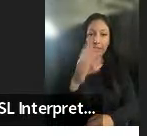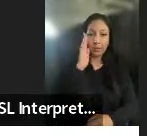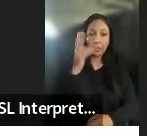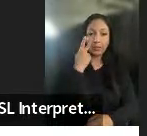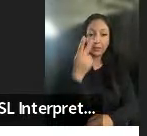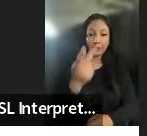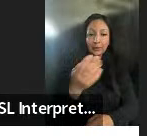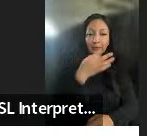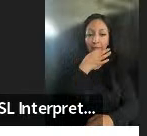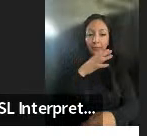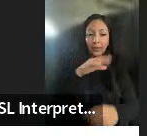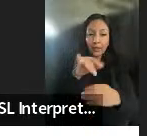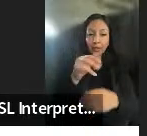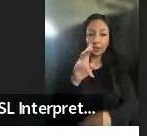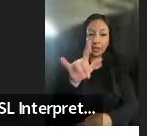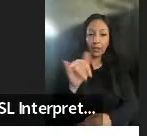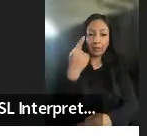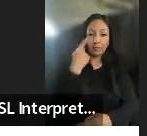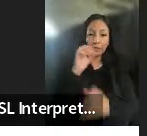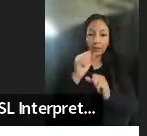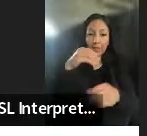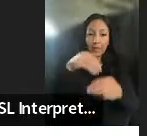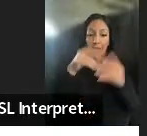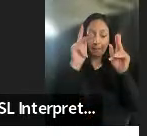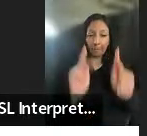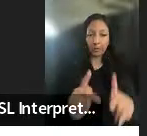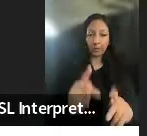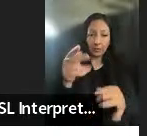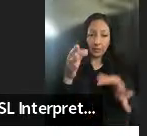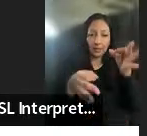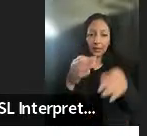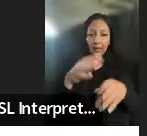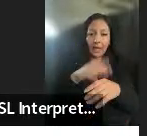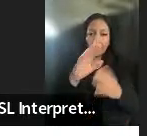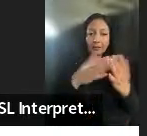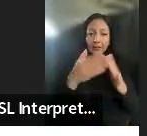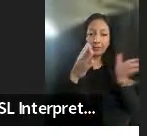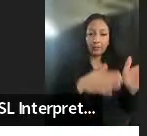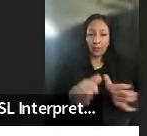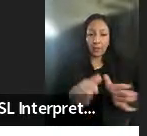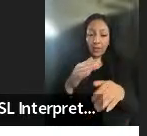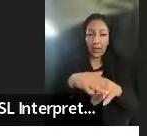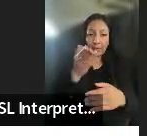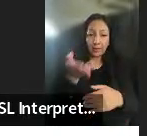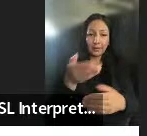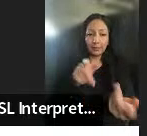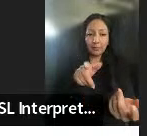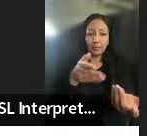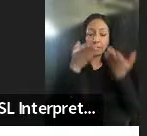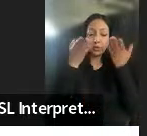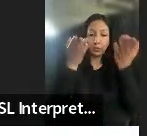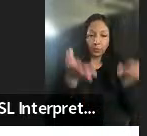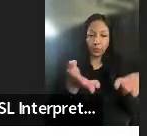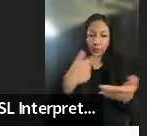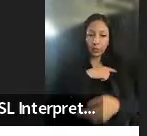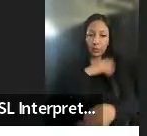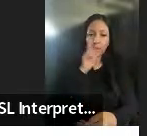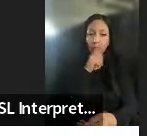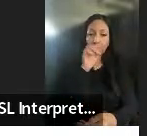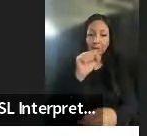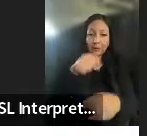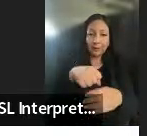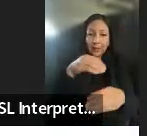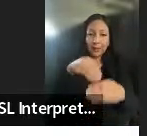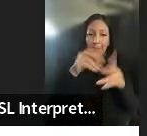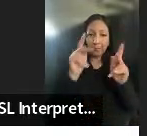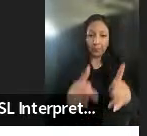in July to an in-person hearing here at City Planning on this proposal. So we will definitely be in person. Thank you for asking